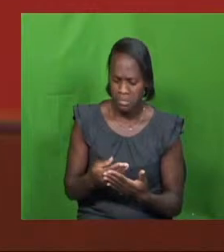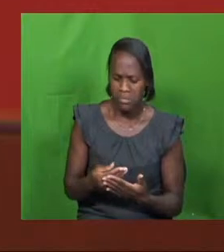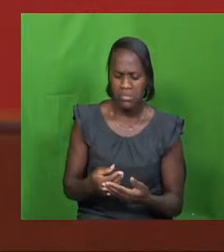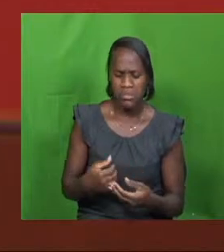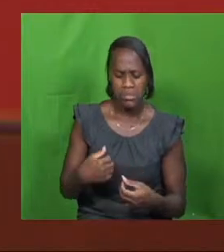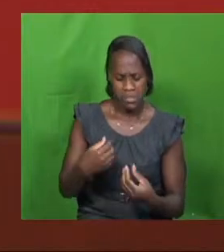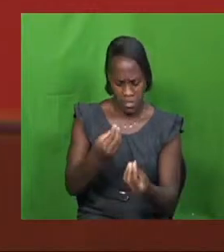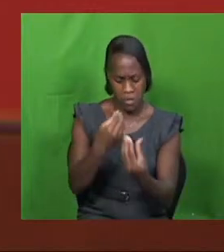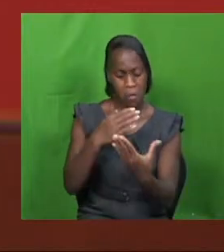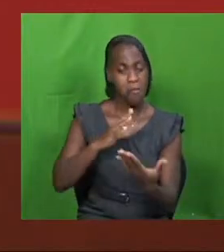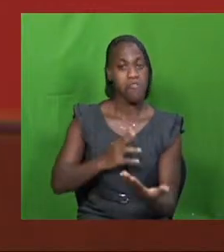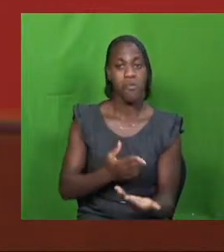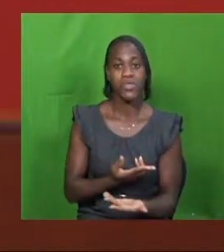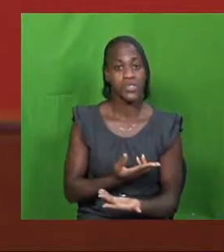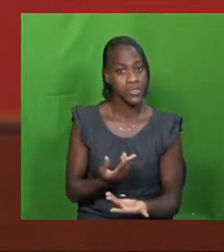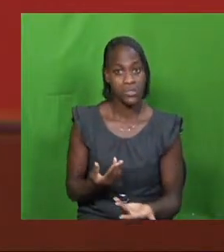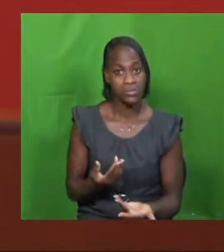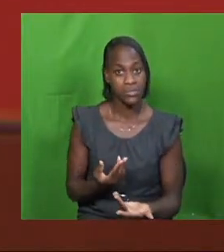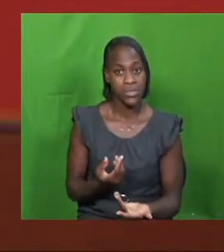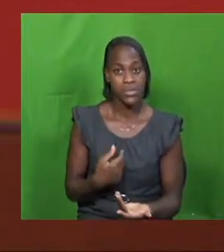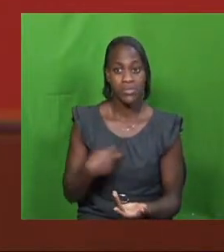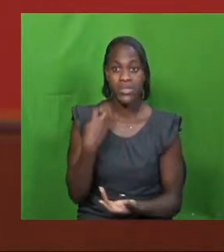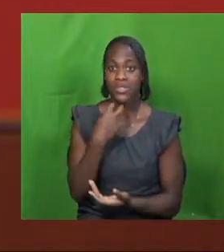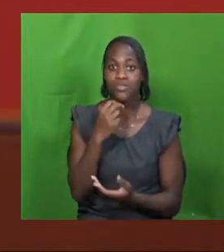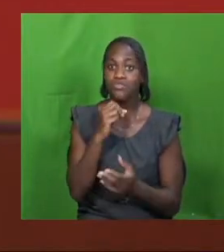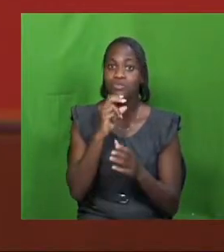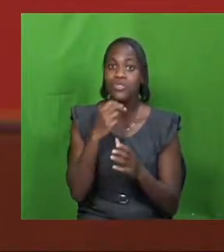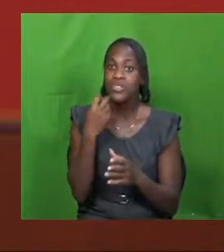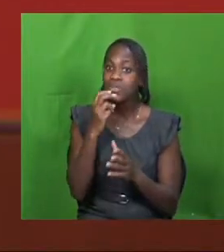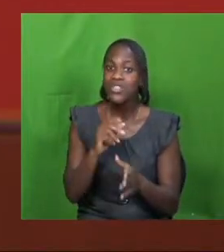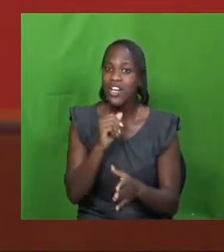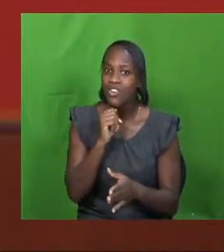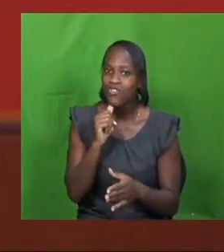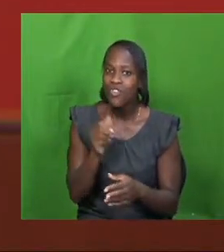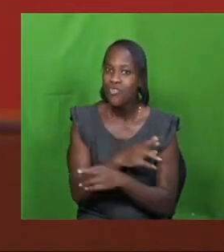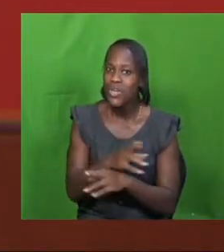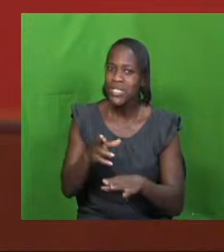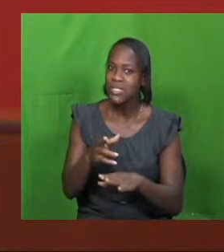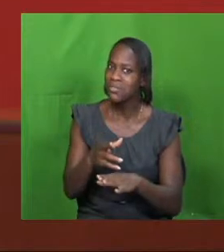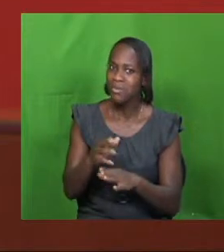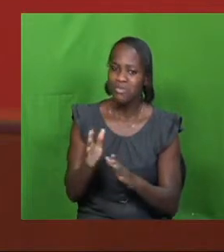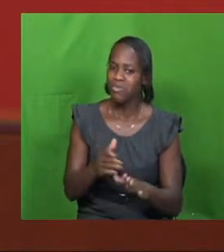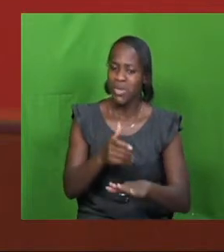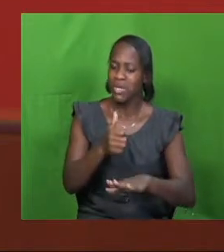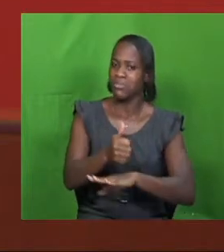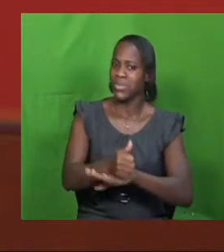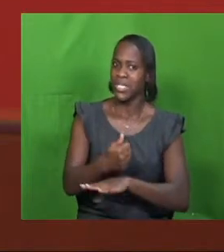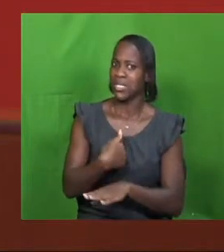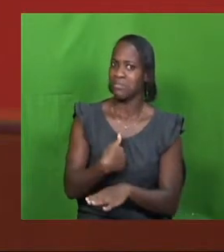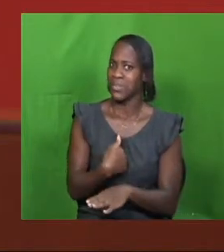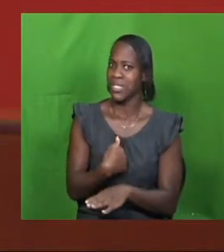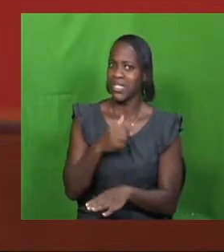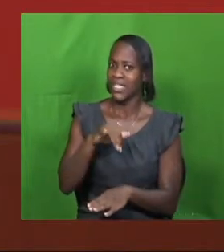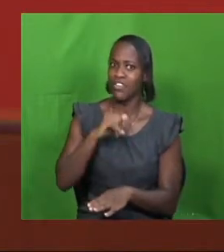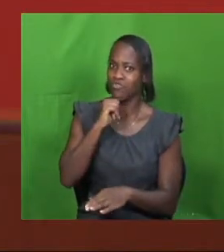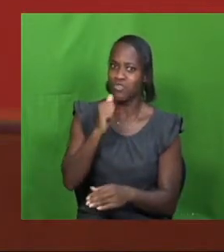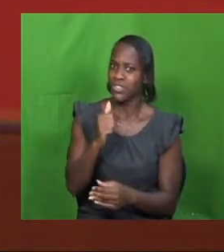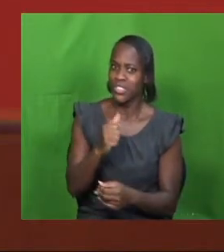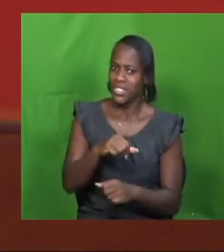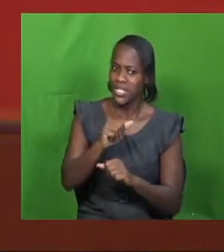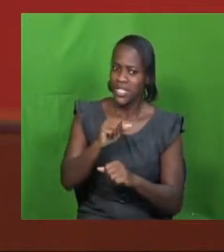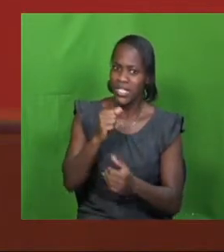The Speaker is not ready and prepared to be blamed for inability to get